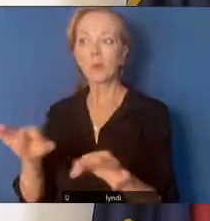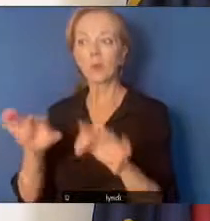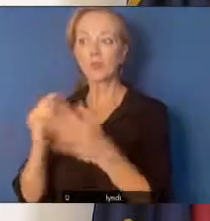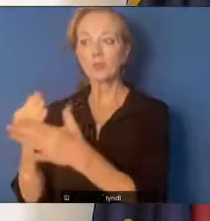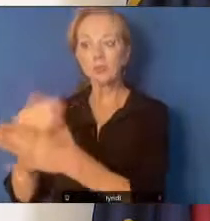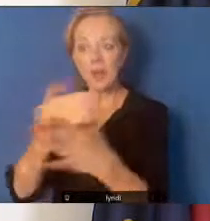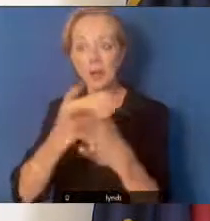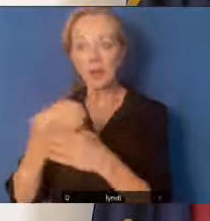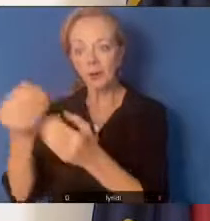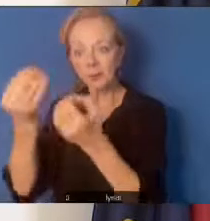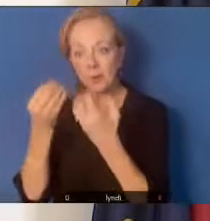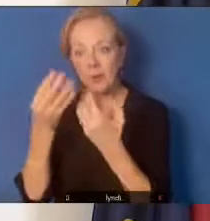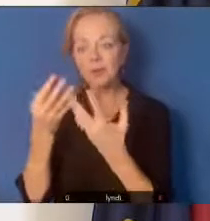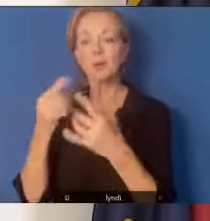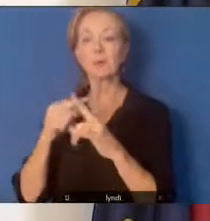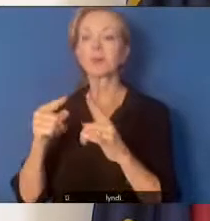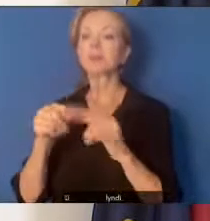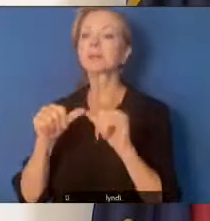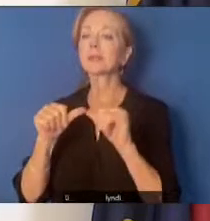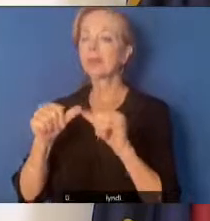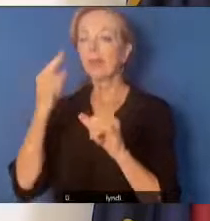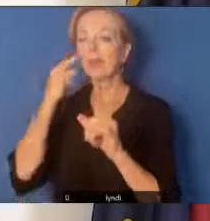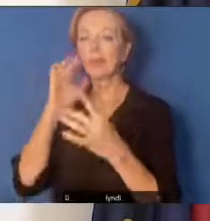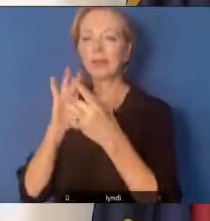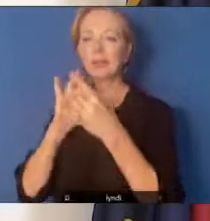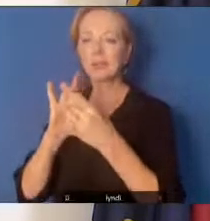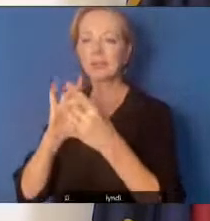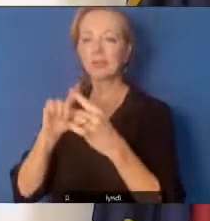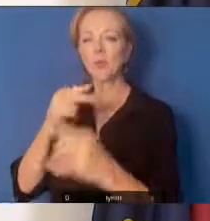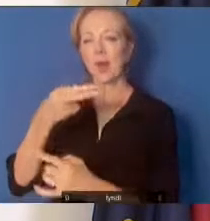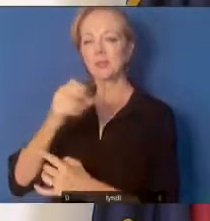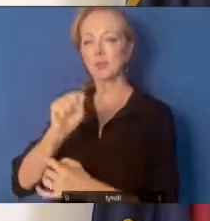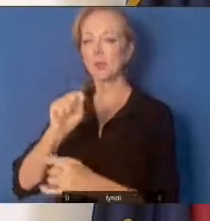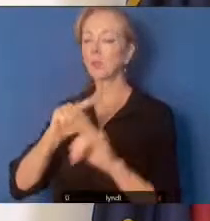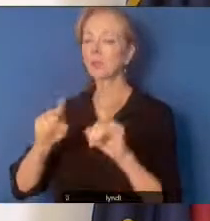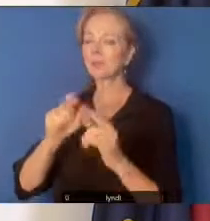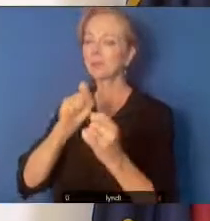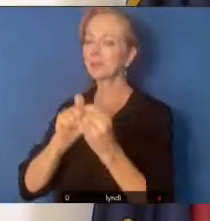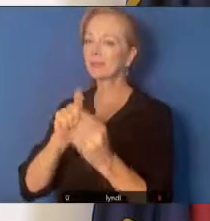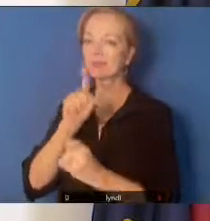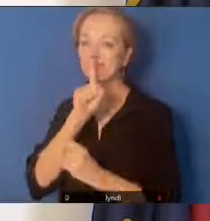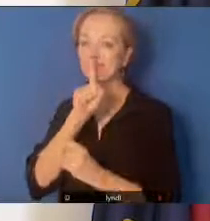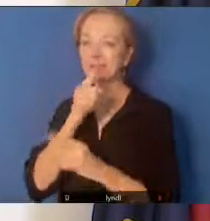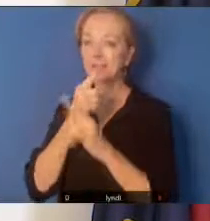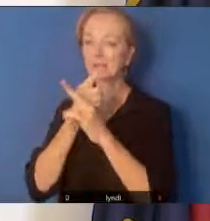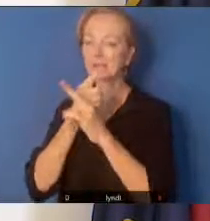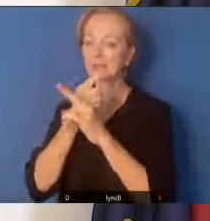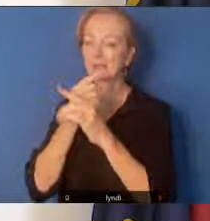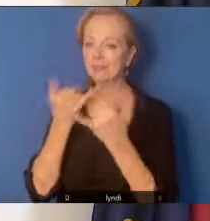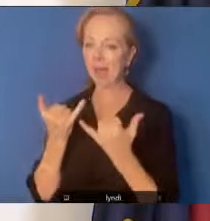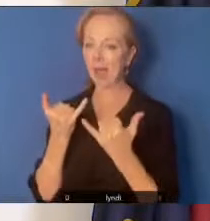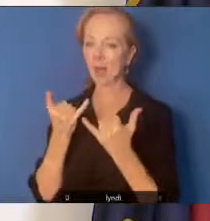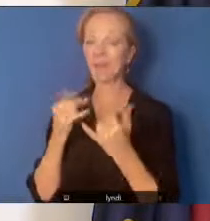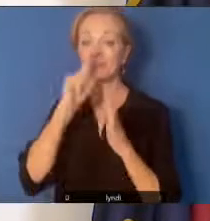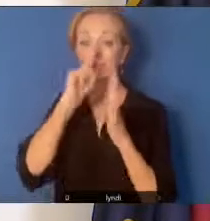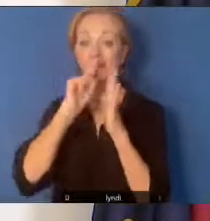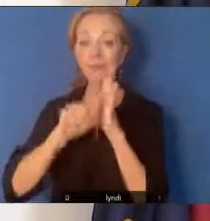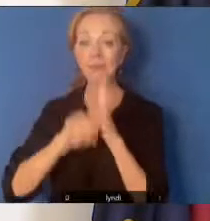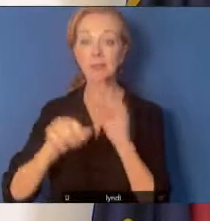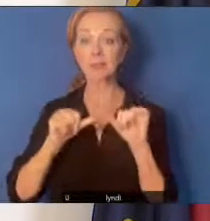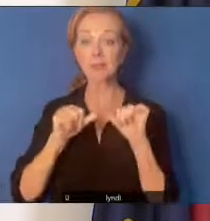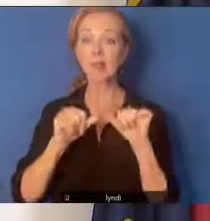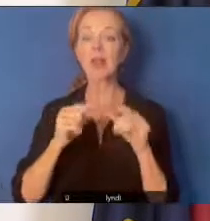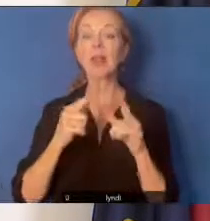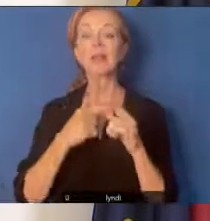information with us, and we still believe those connections hold true. I just can't get into the specifics at this time, but as the investigation unfolds and we can share